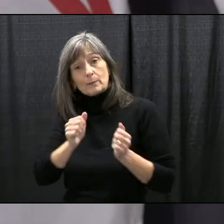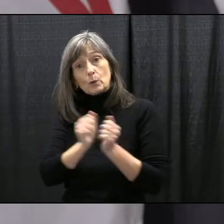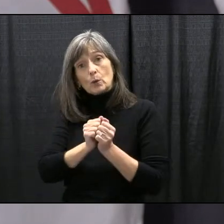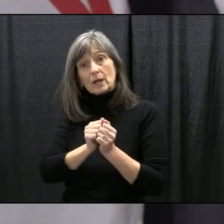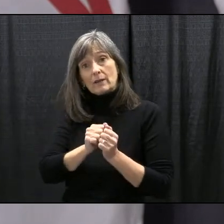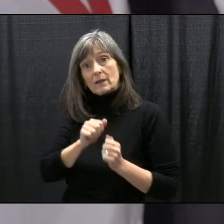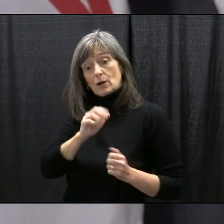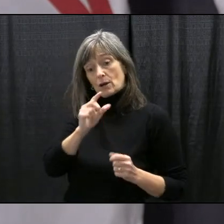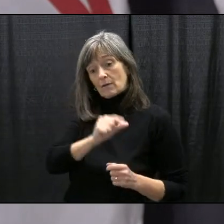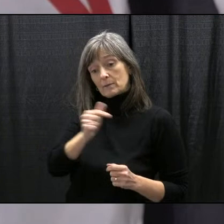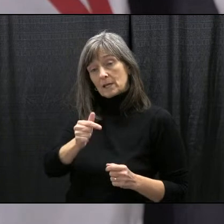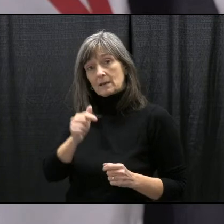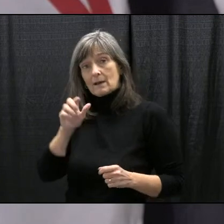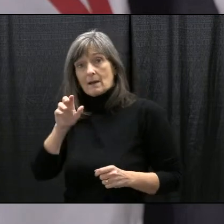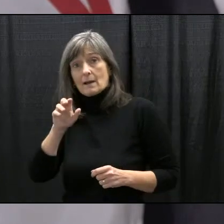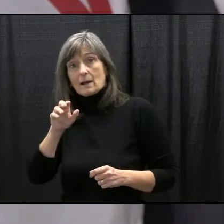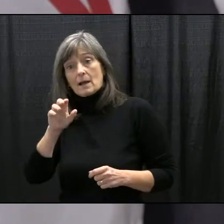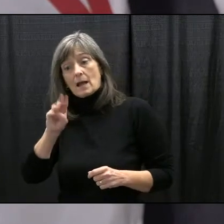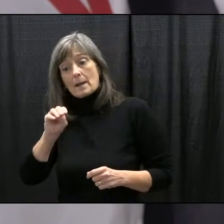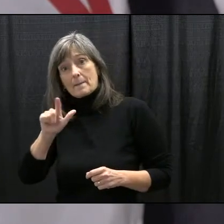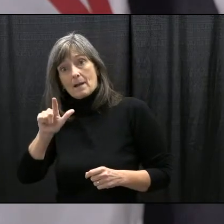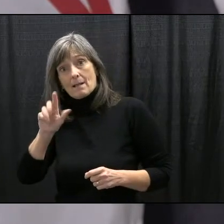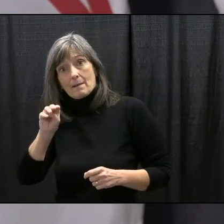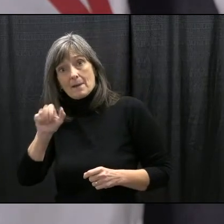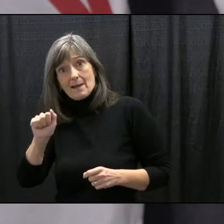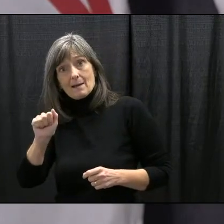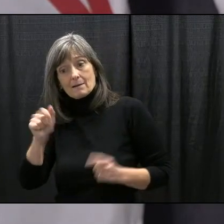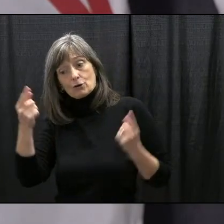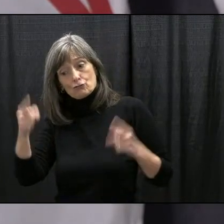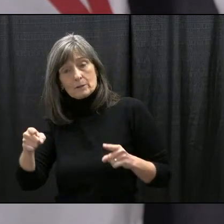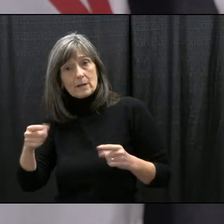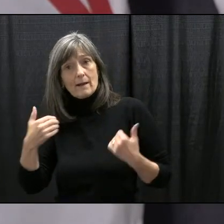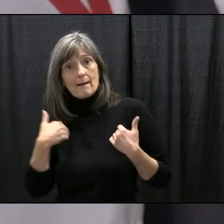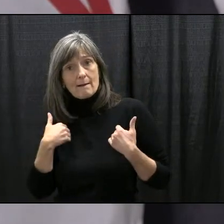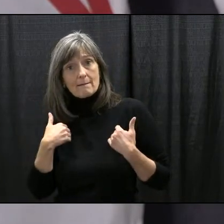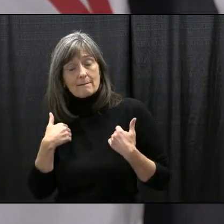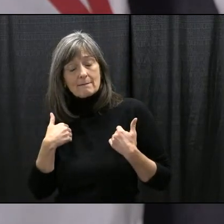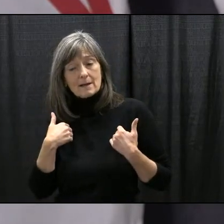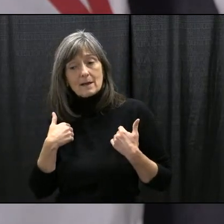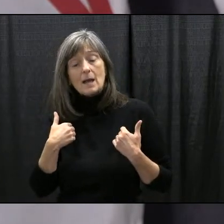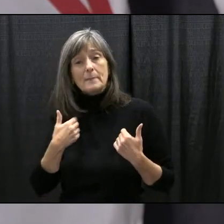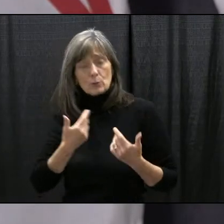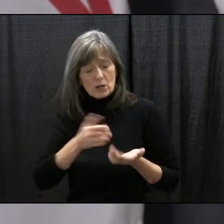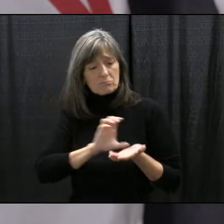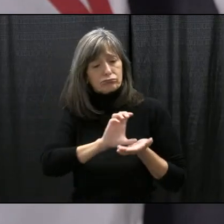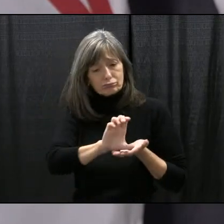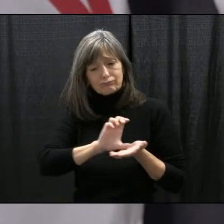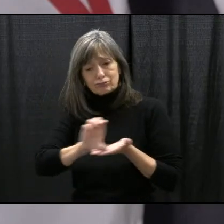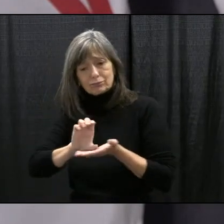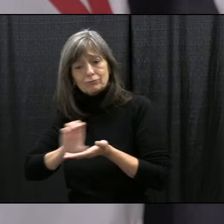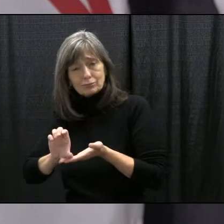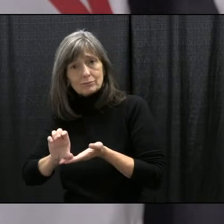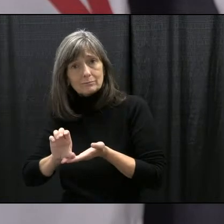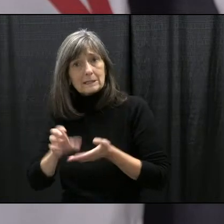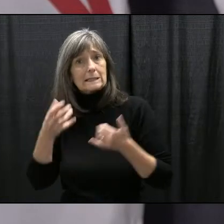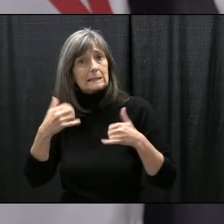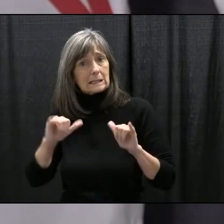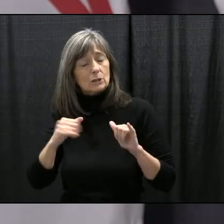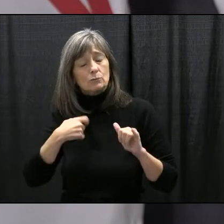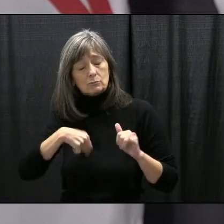and the NLMA. Yet despite these investments, we recognise that we must do